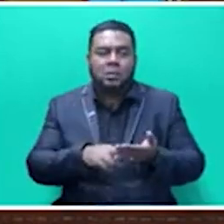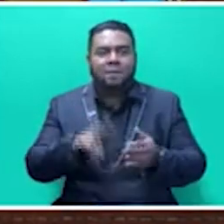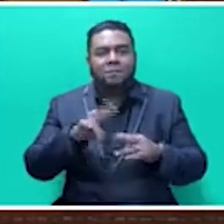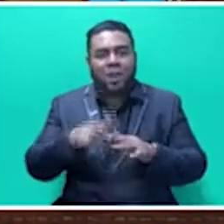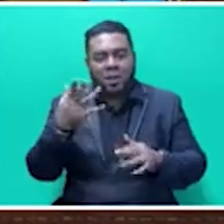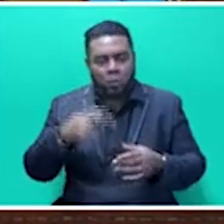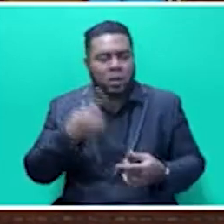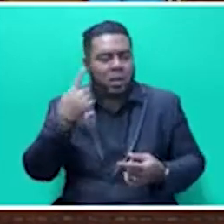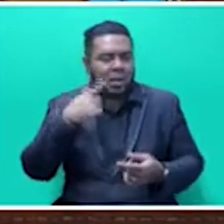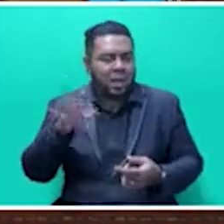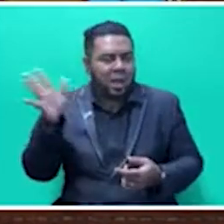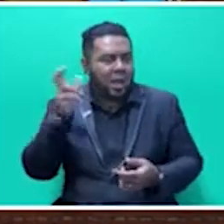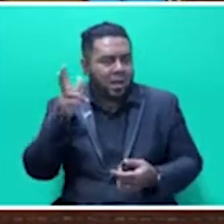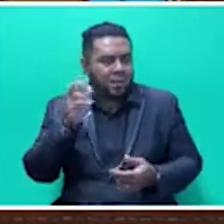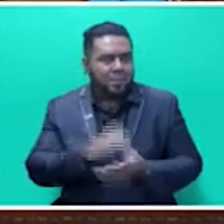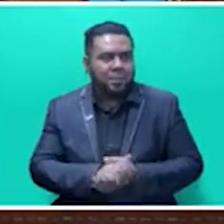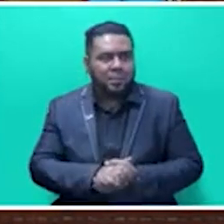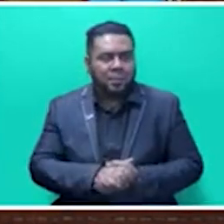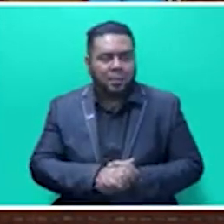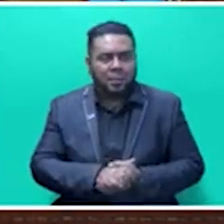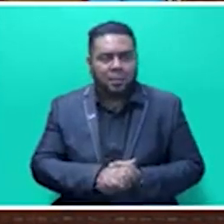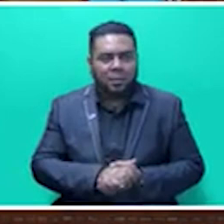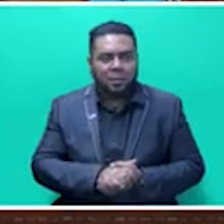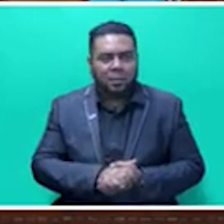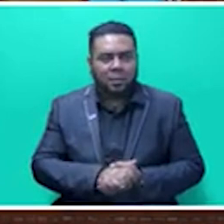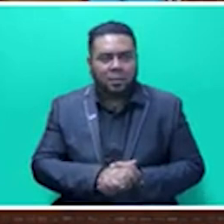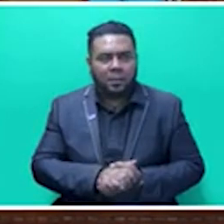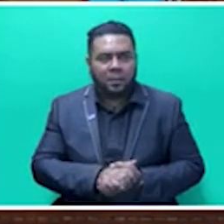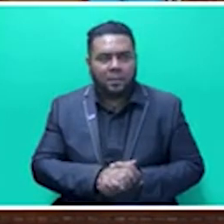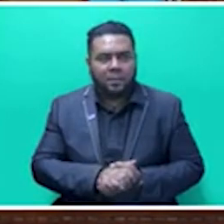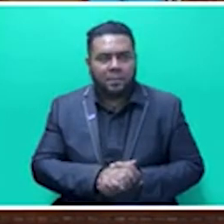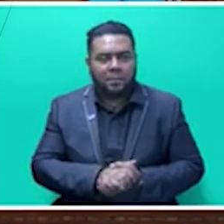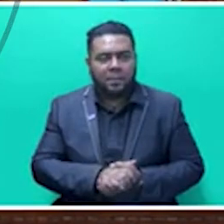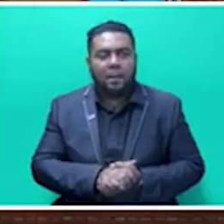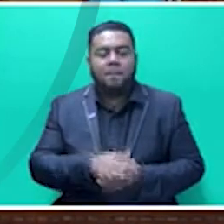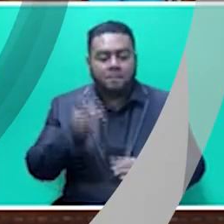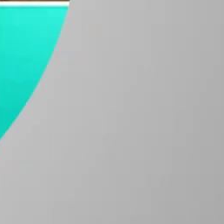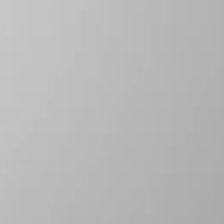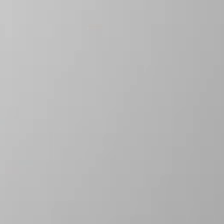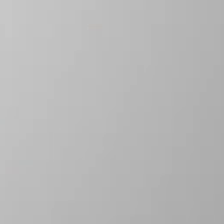2023. And Parliament shall consider the report of the Privileges Committee.